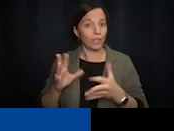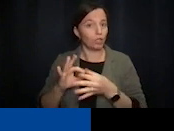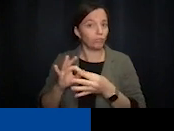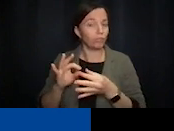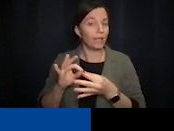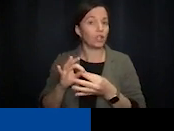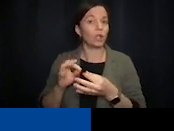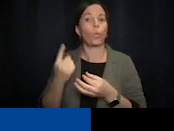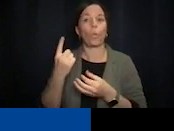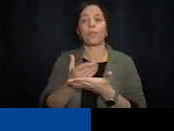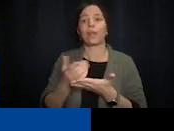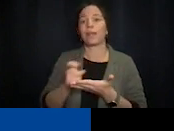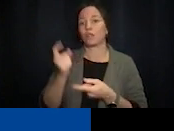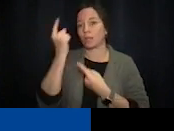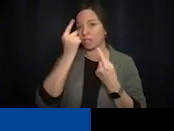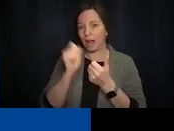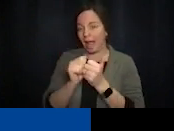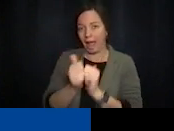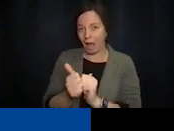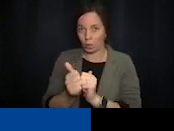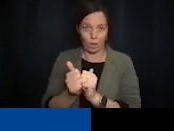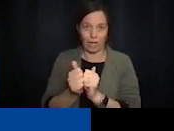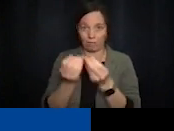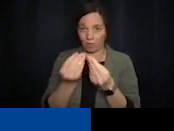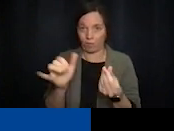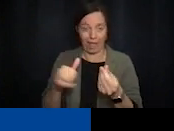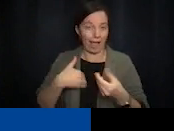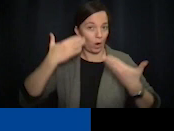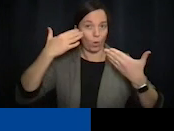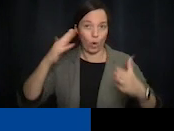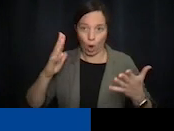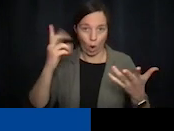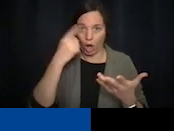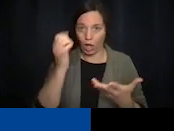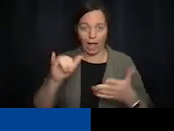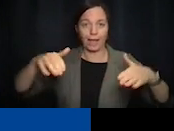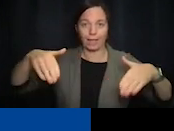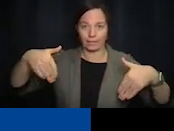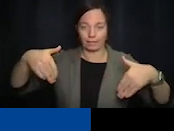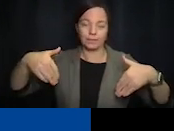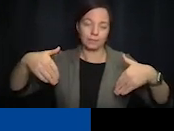need to consider, and you know, how do we overcome that? I don't know what that will look like yet.